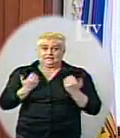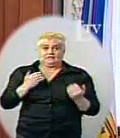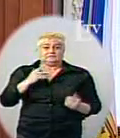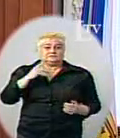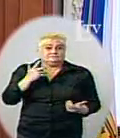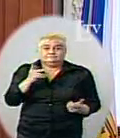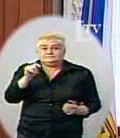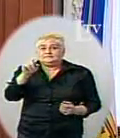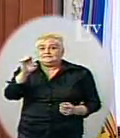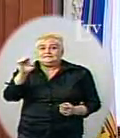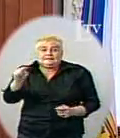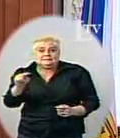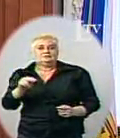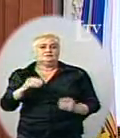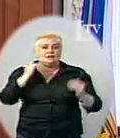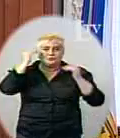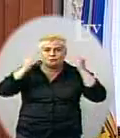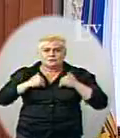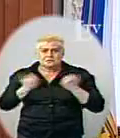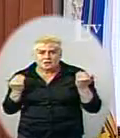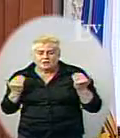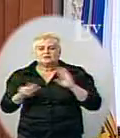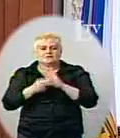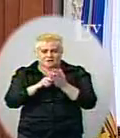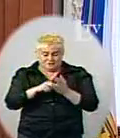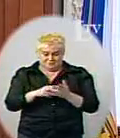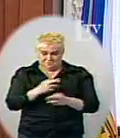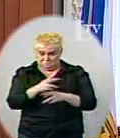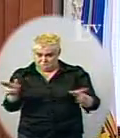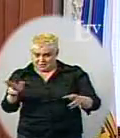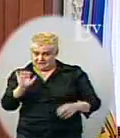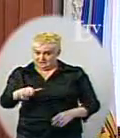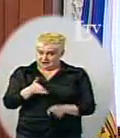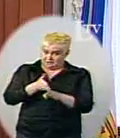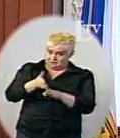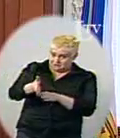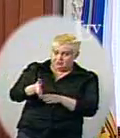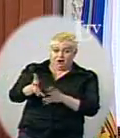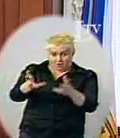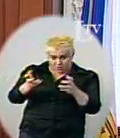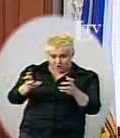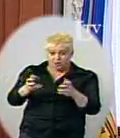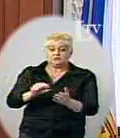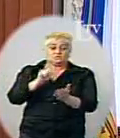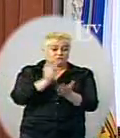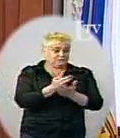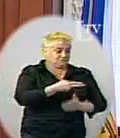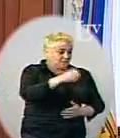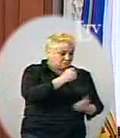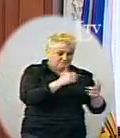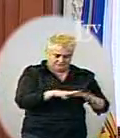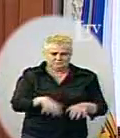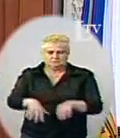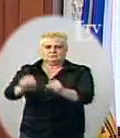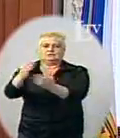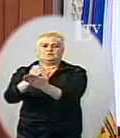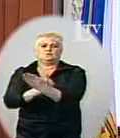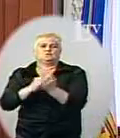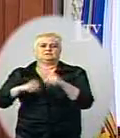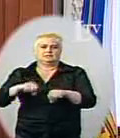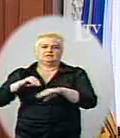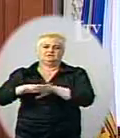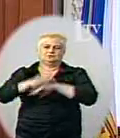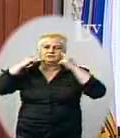to take the leap into a fulfilling and rewarding career when they graduate. The